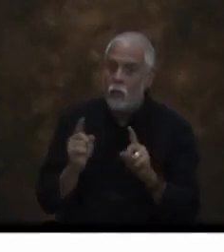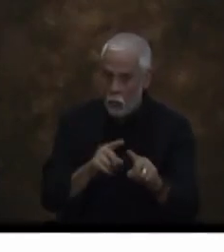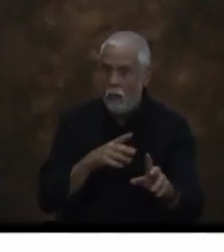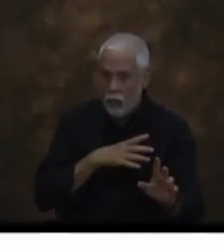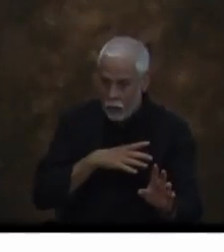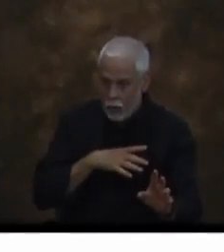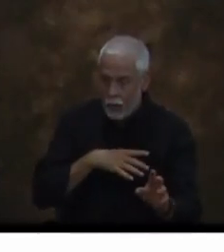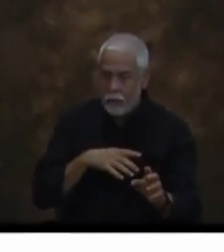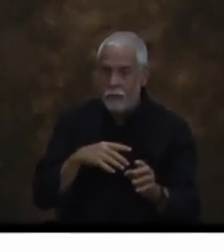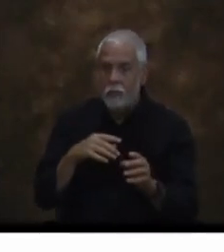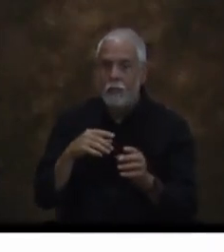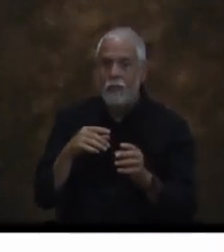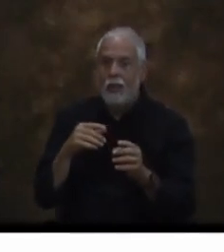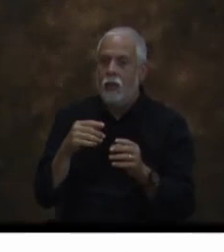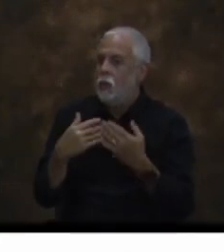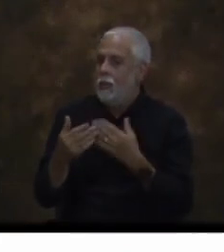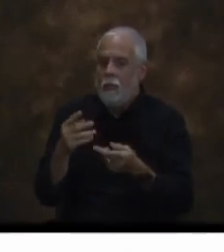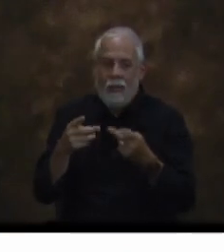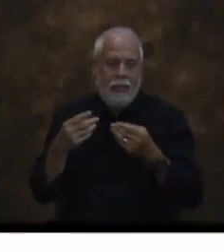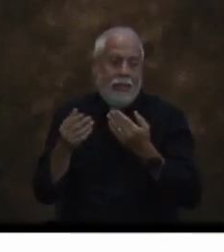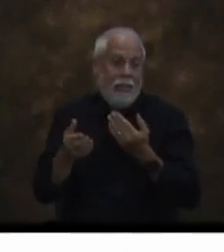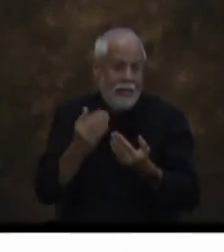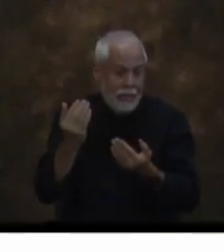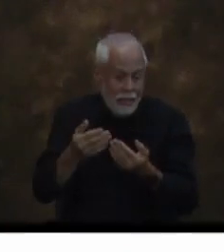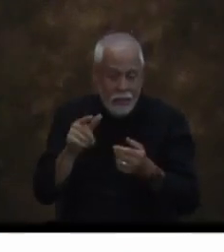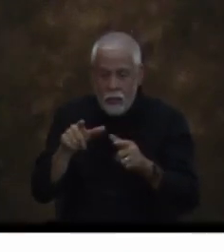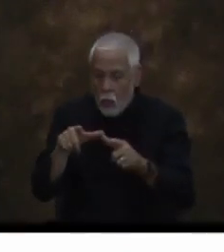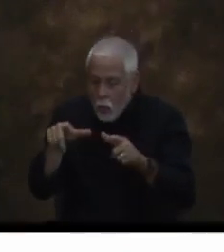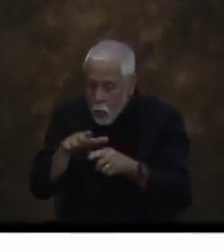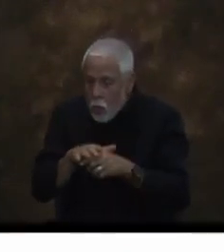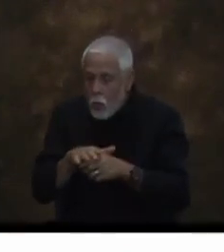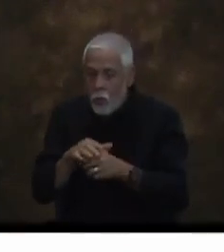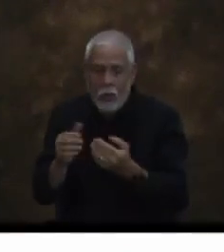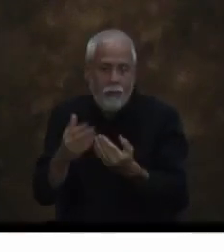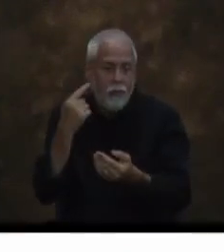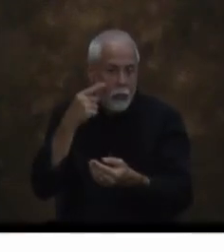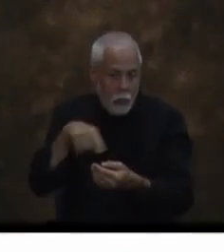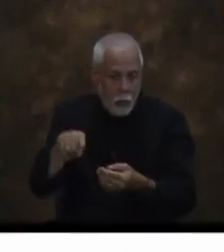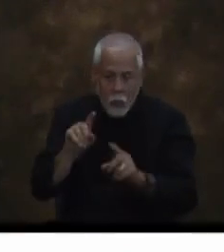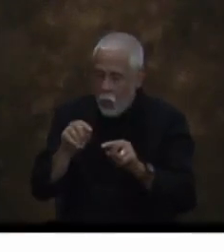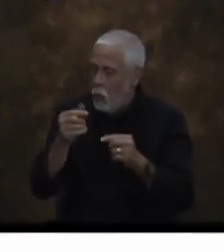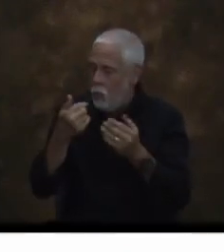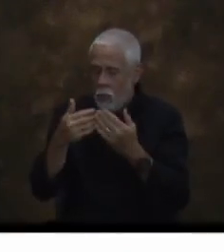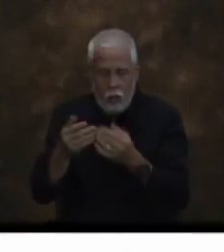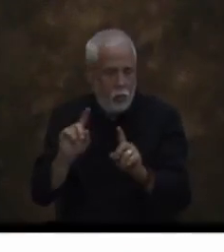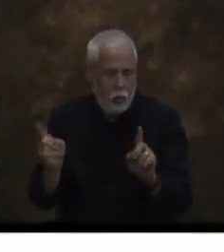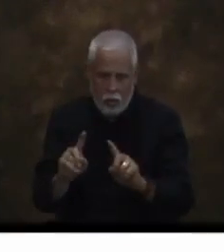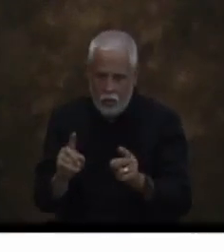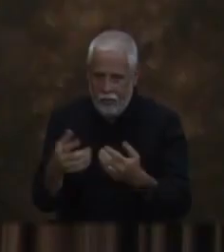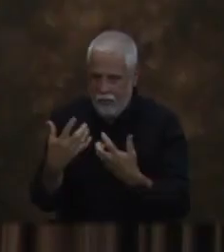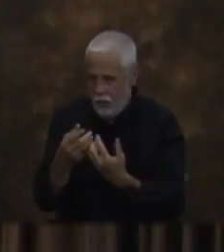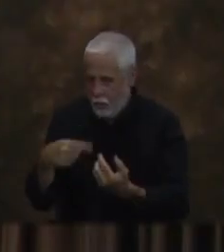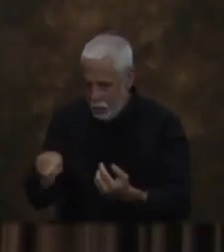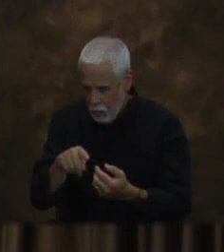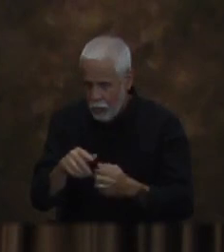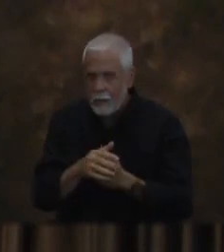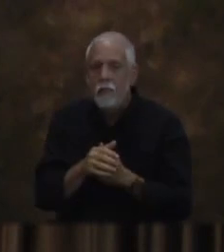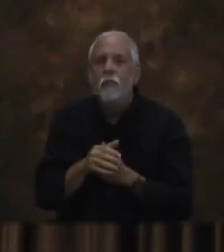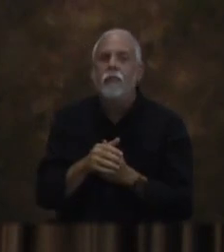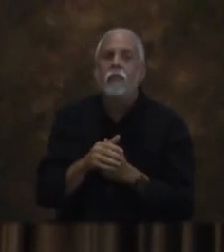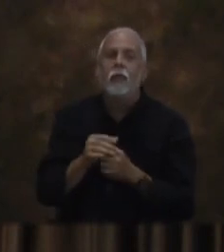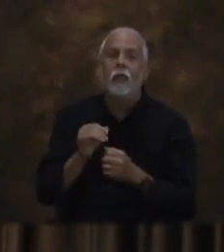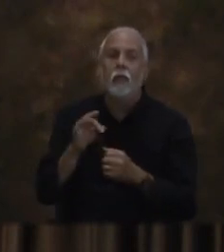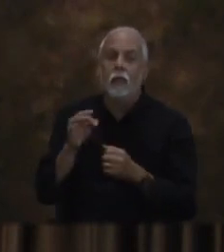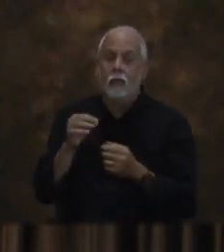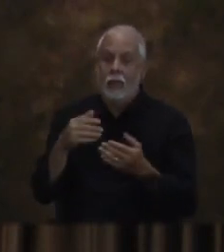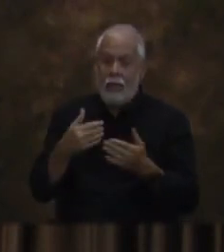go where it is easy and convenient for you to get your vaccine. And if you're